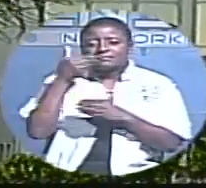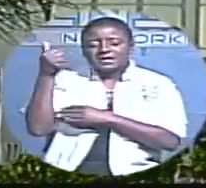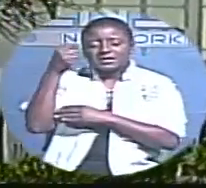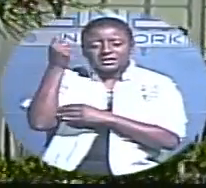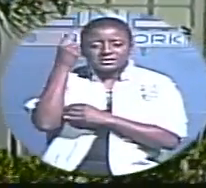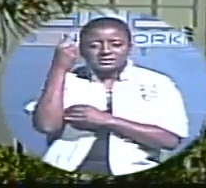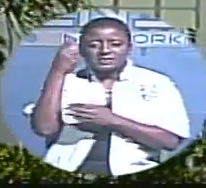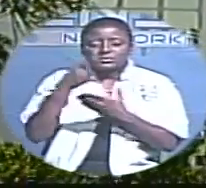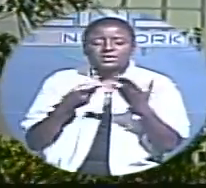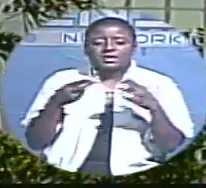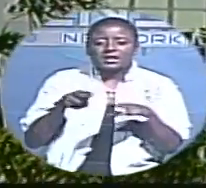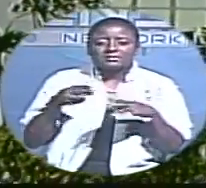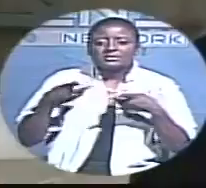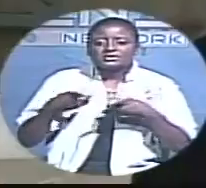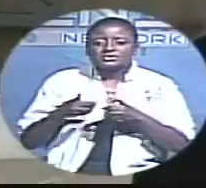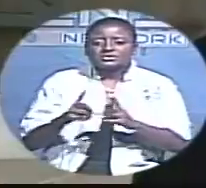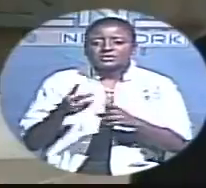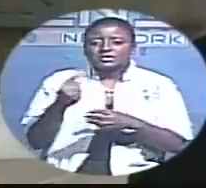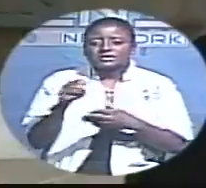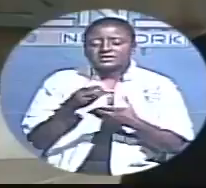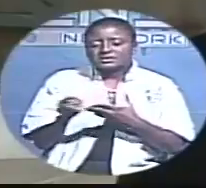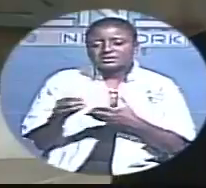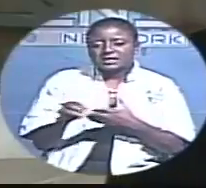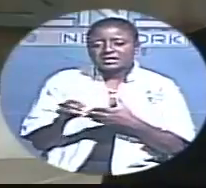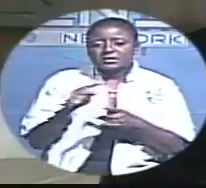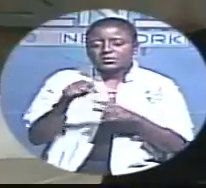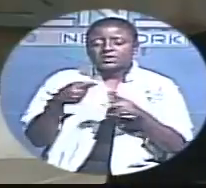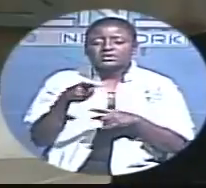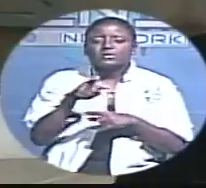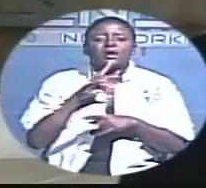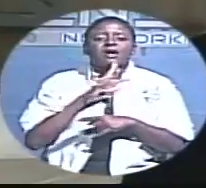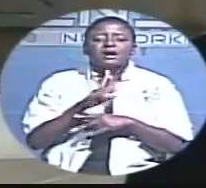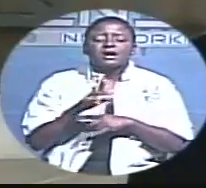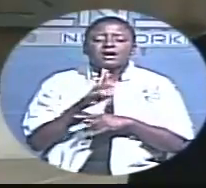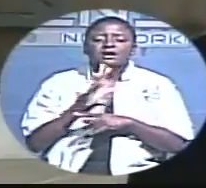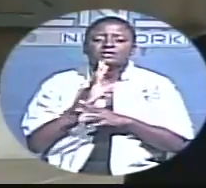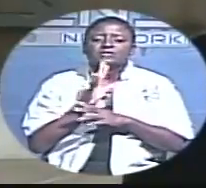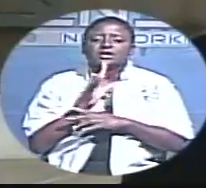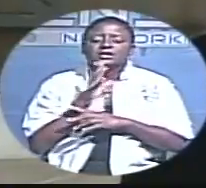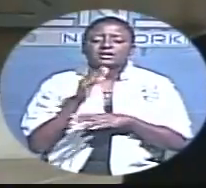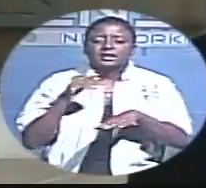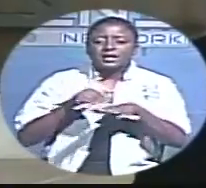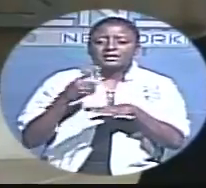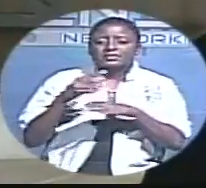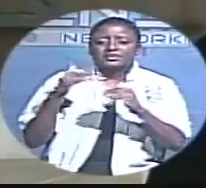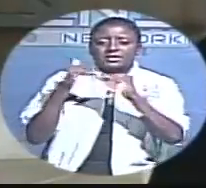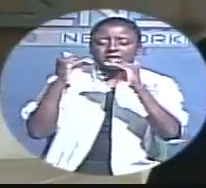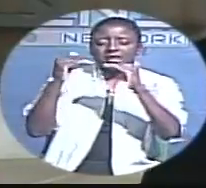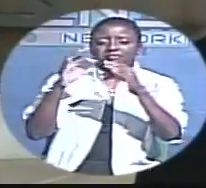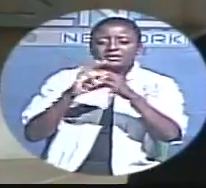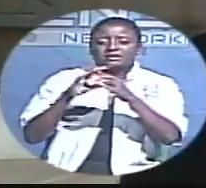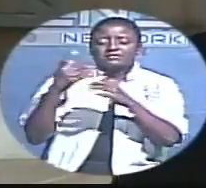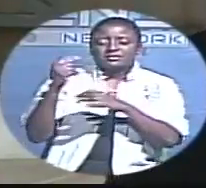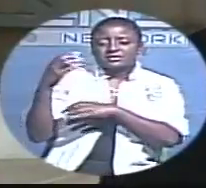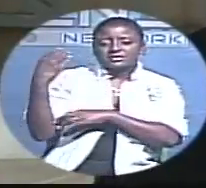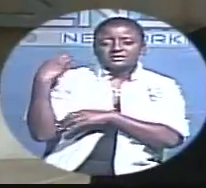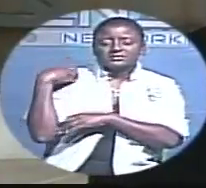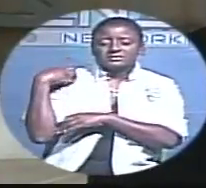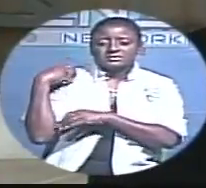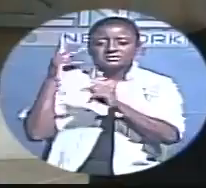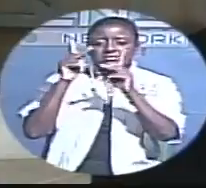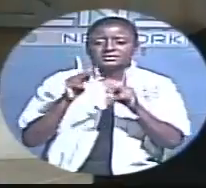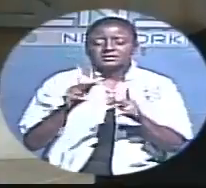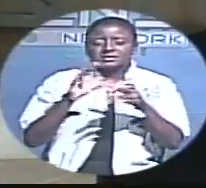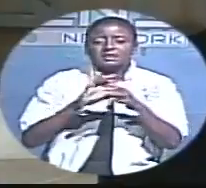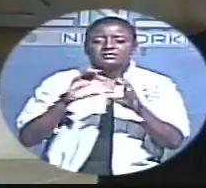Mr. Christie about the tone of the meeting. When you're speaking at the level of the chief and then the chief of the